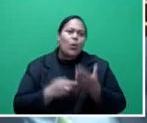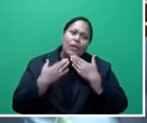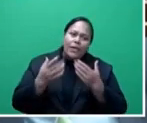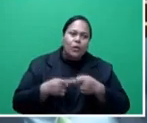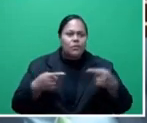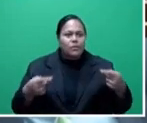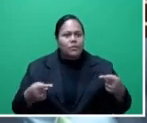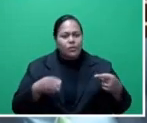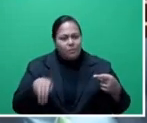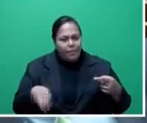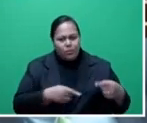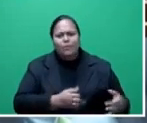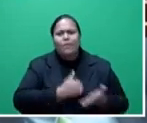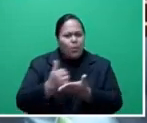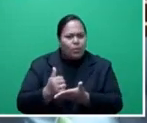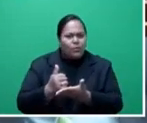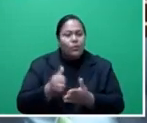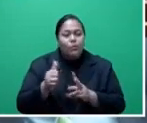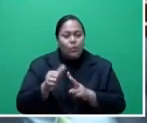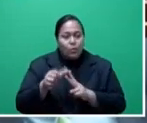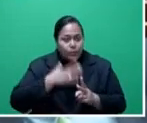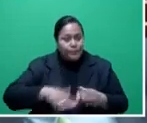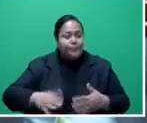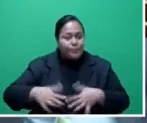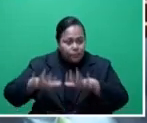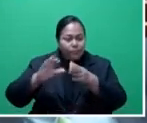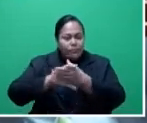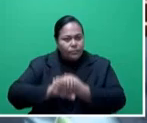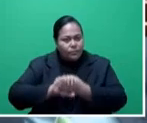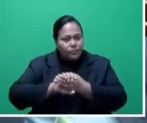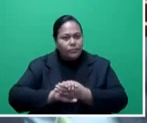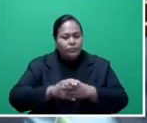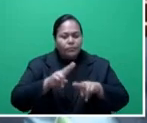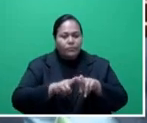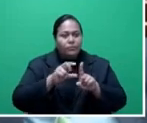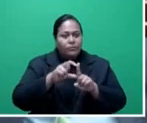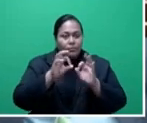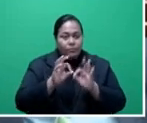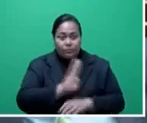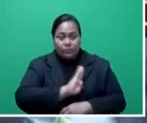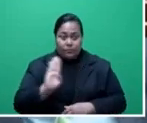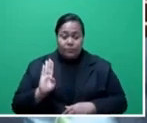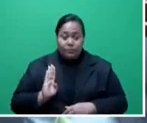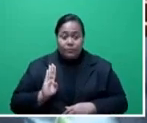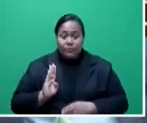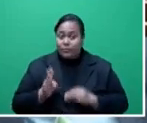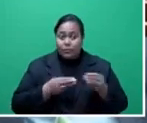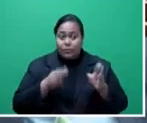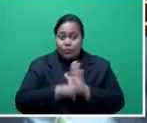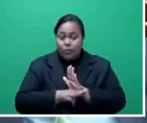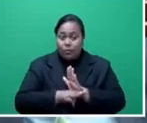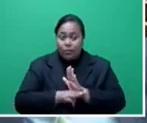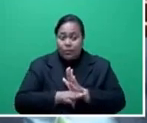it. Basically, and I want to also congratulate the FDB board and management for producing an unqualified